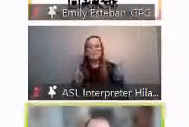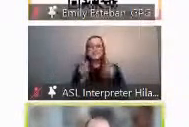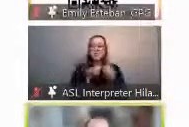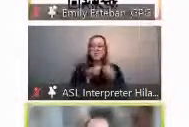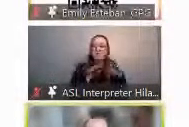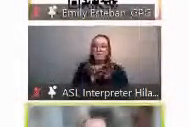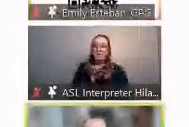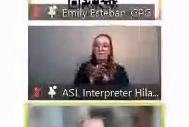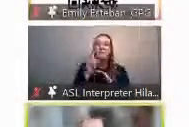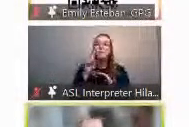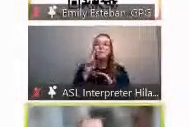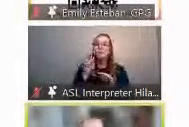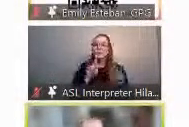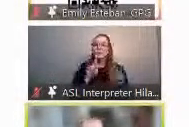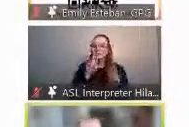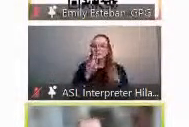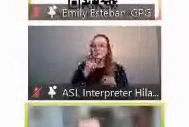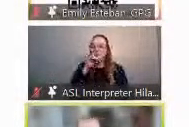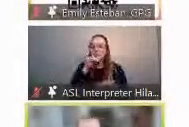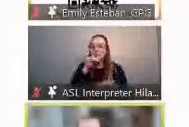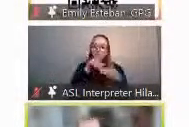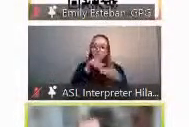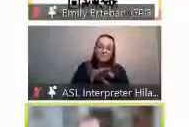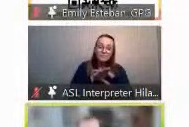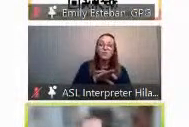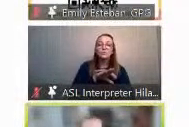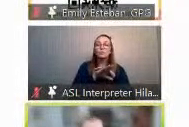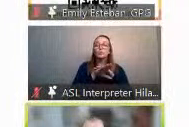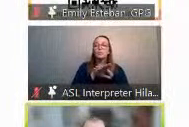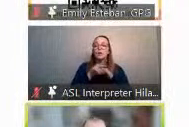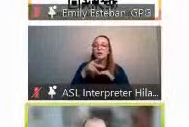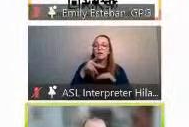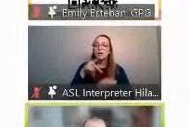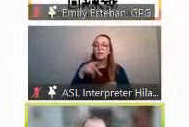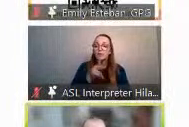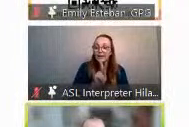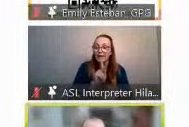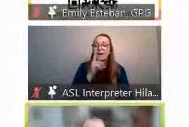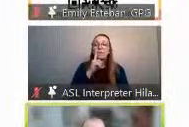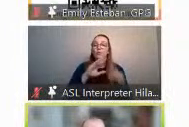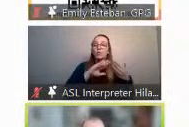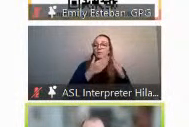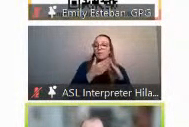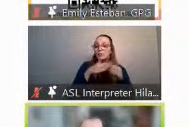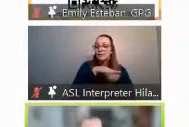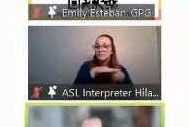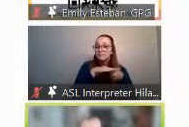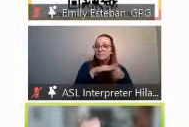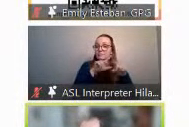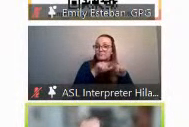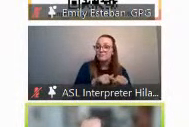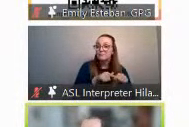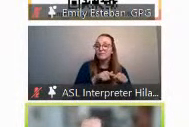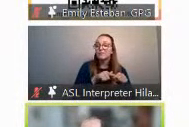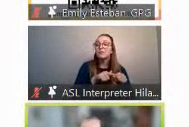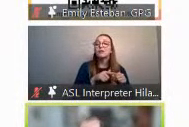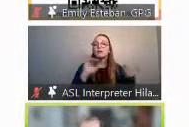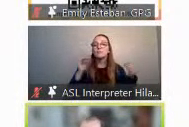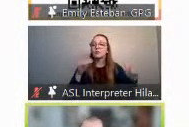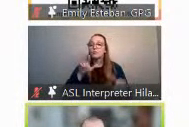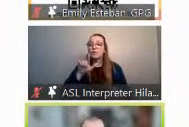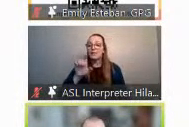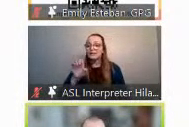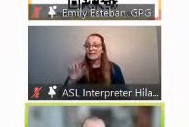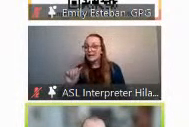entering pre-K in community-based organizations or community-based settings as compared to LEAs